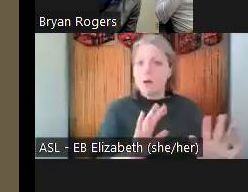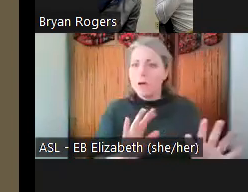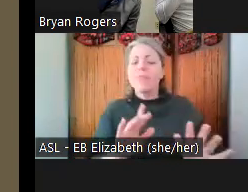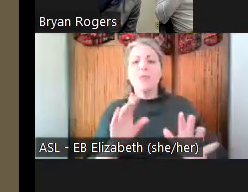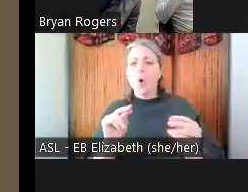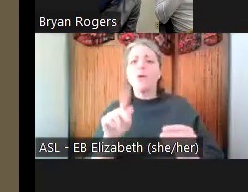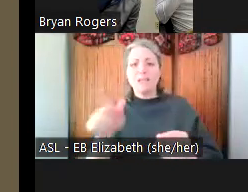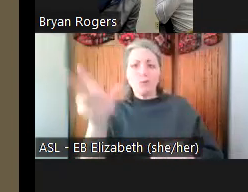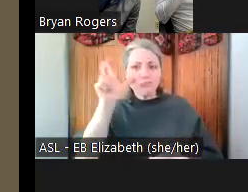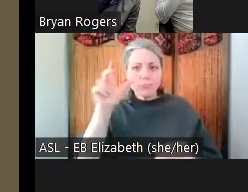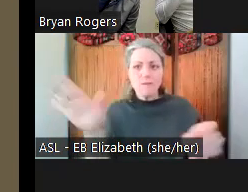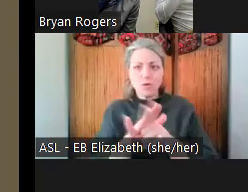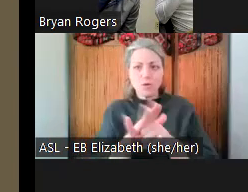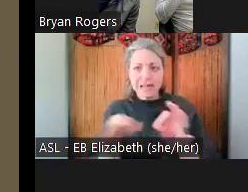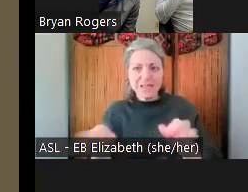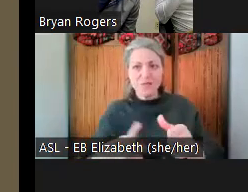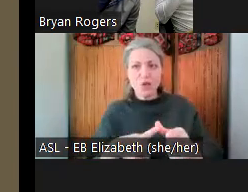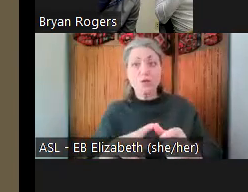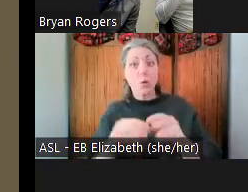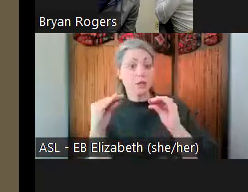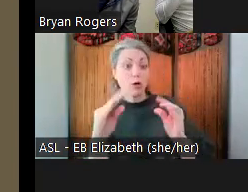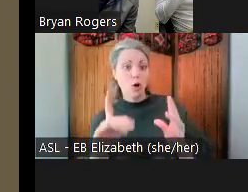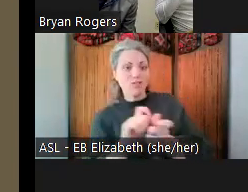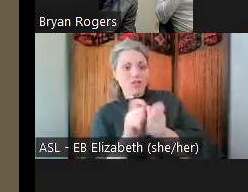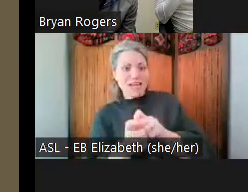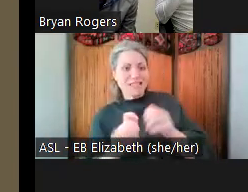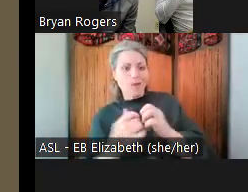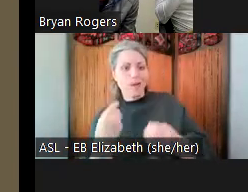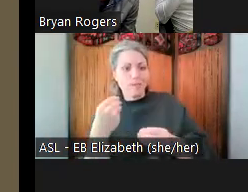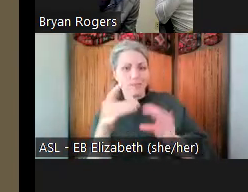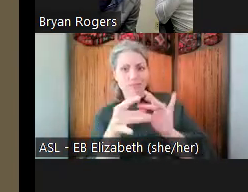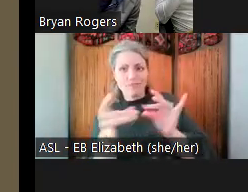with autism that can be,